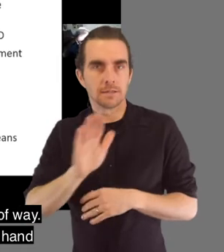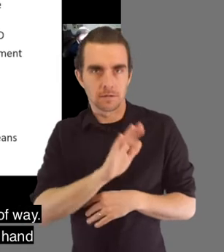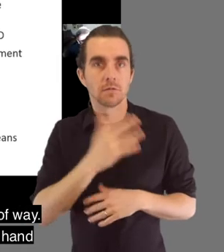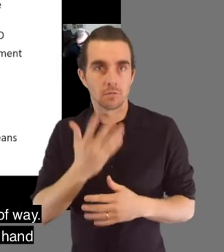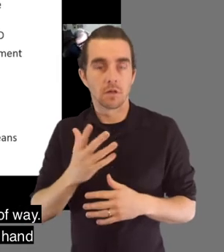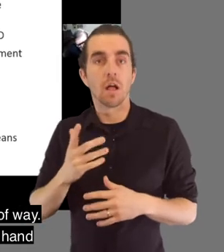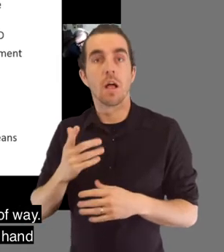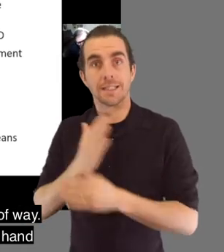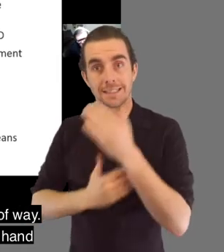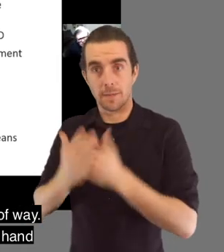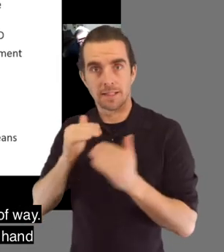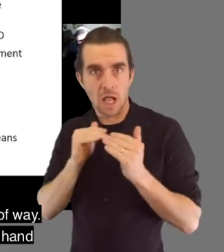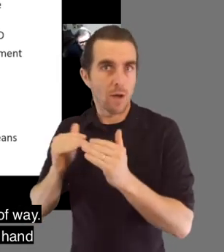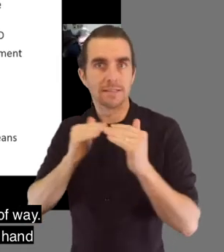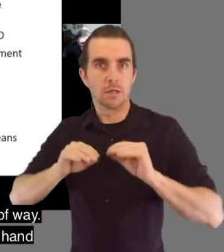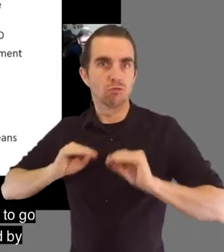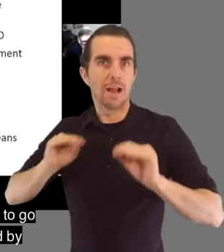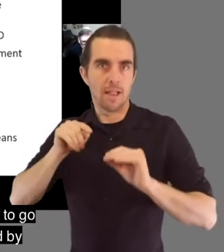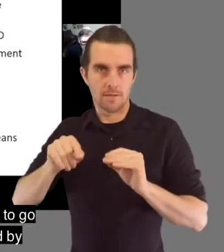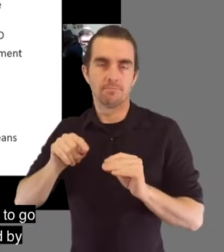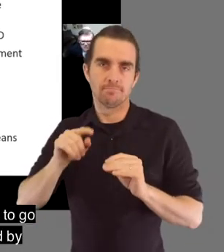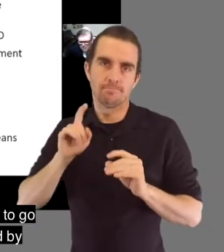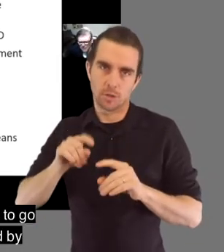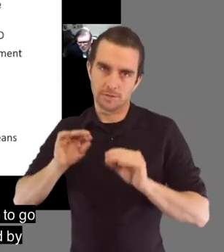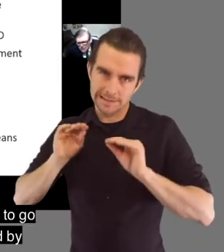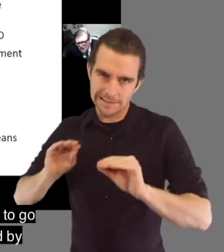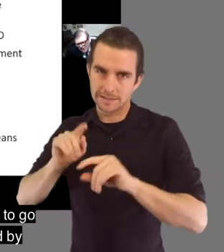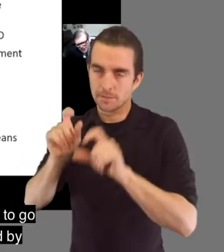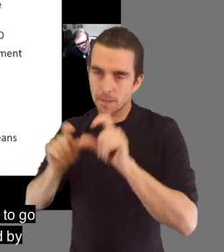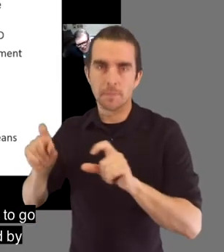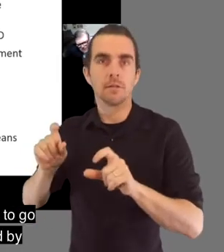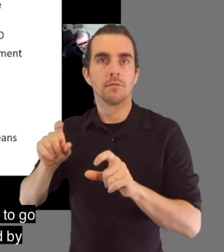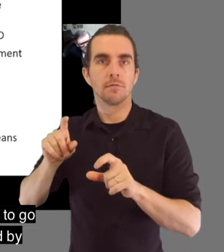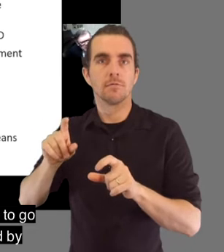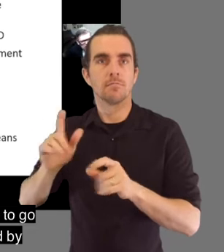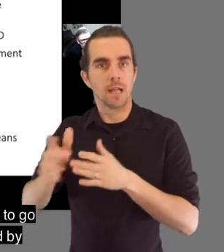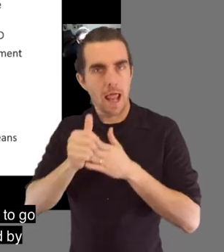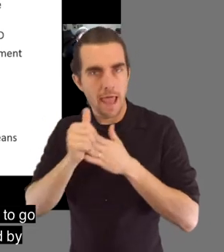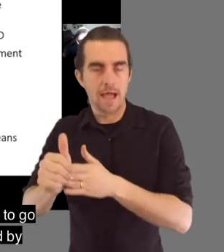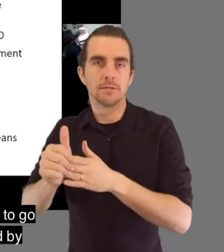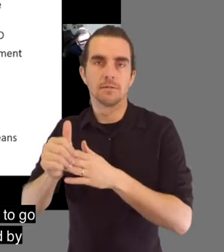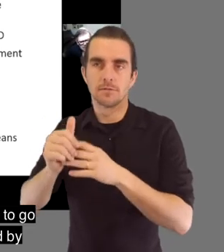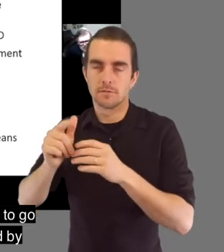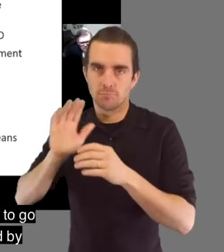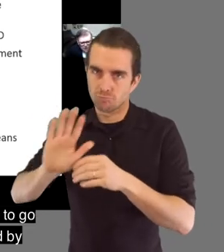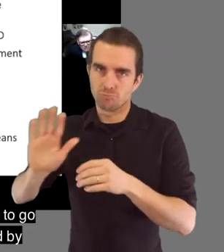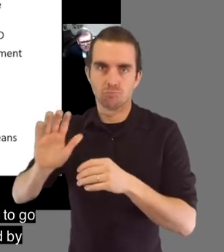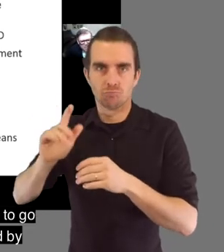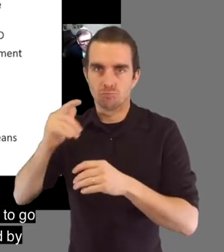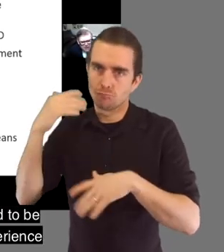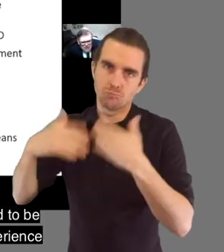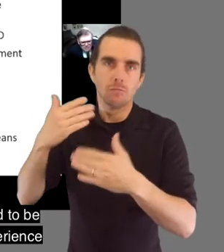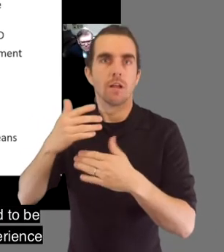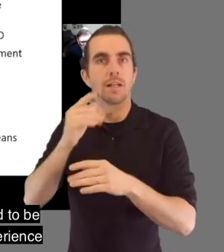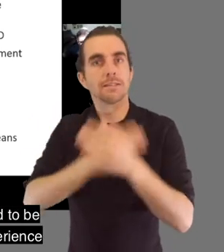of way. Disability equality training, on the other hand, is training that professionals have to go into, which is led and developed